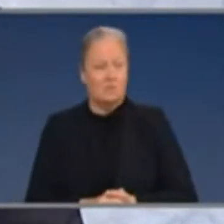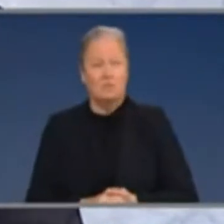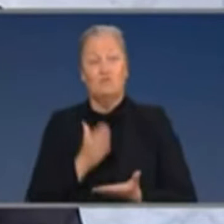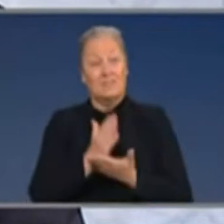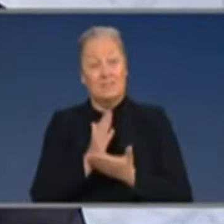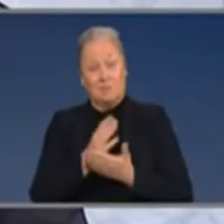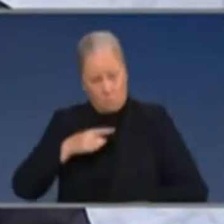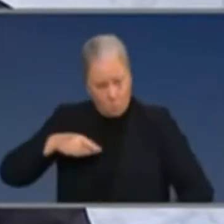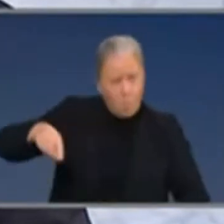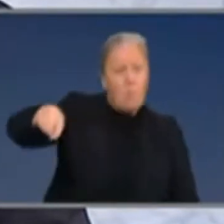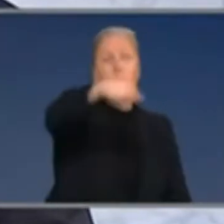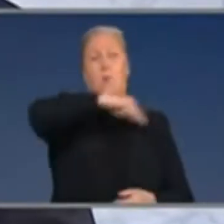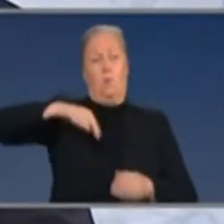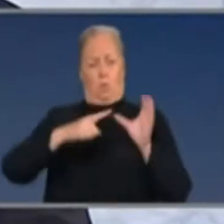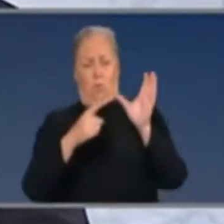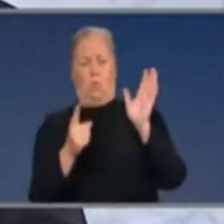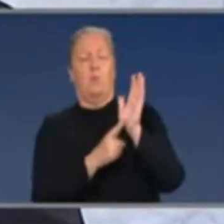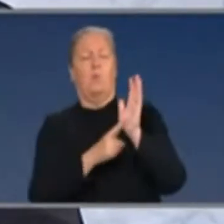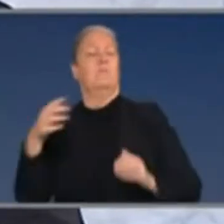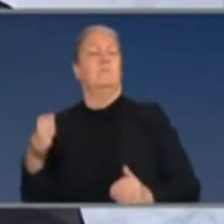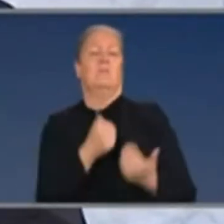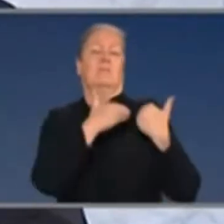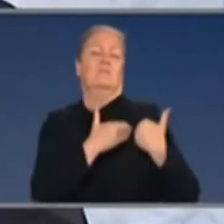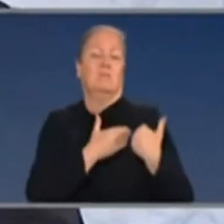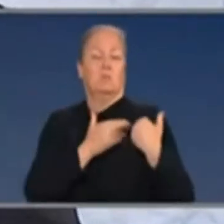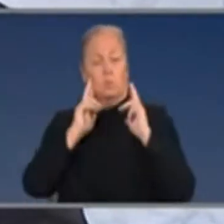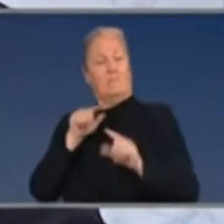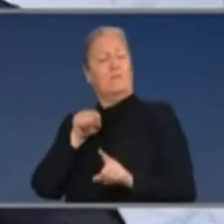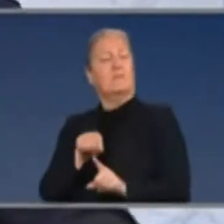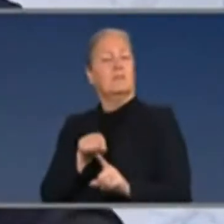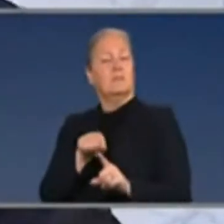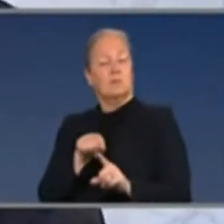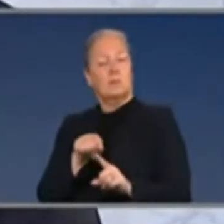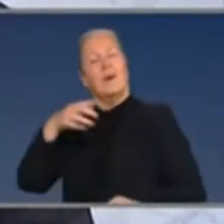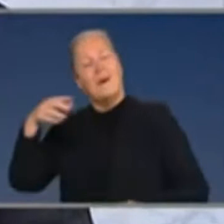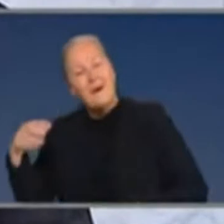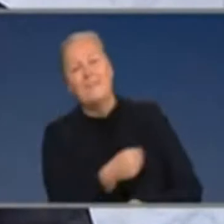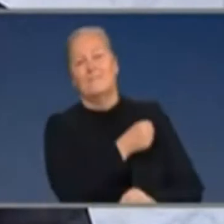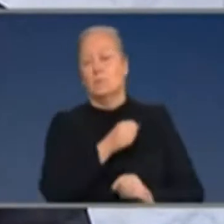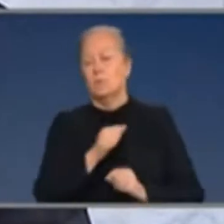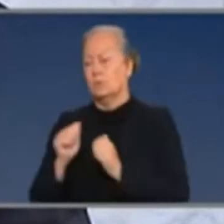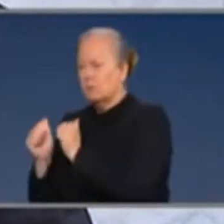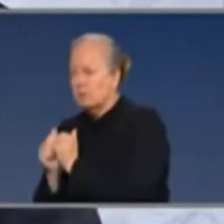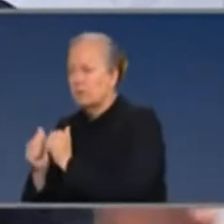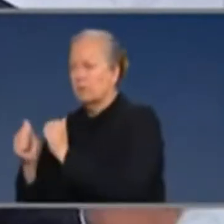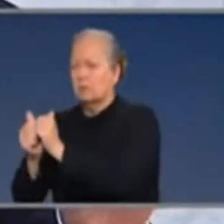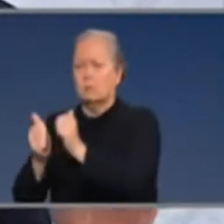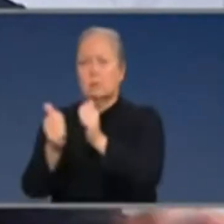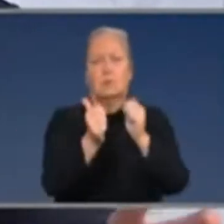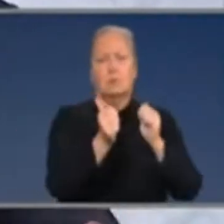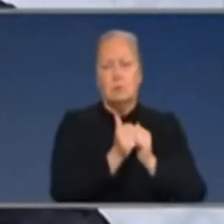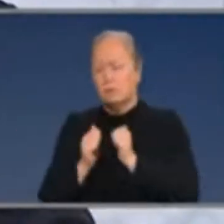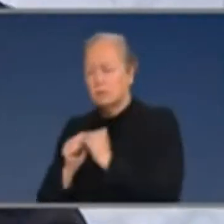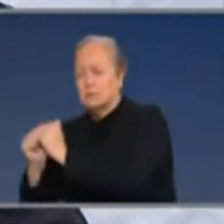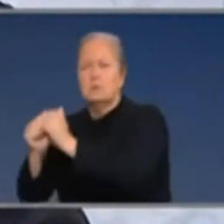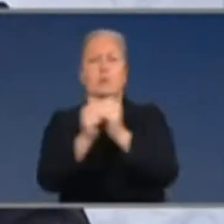is the task of us all. And for that to be successful, we need a partnership between all of these groups,